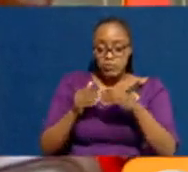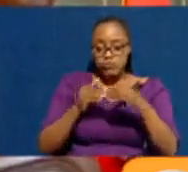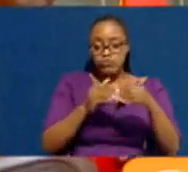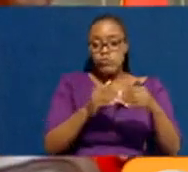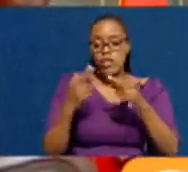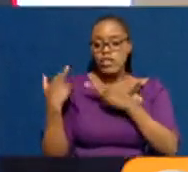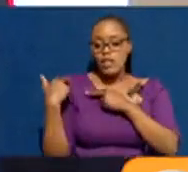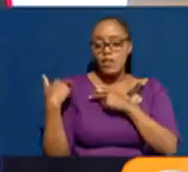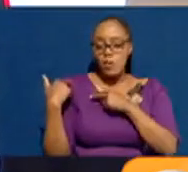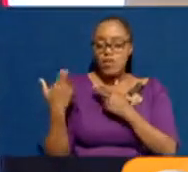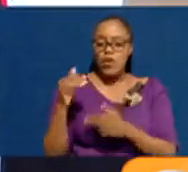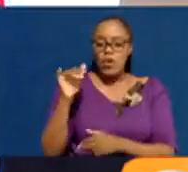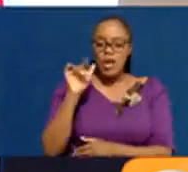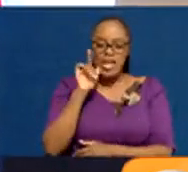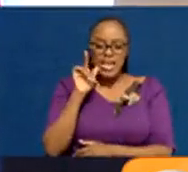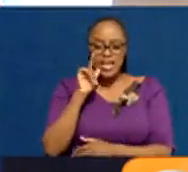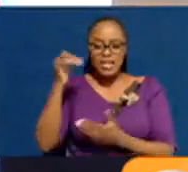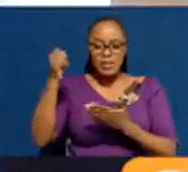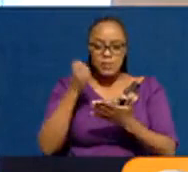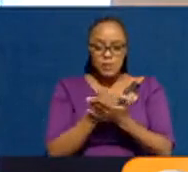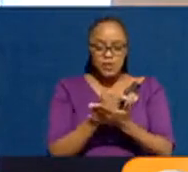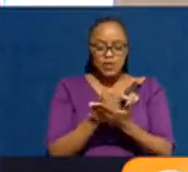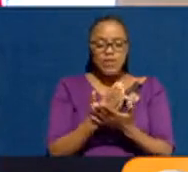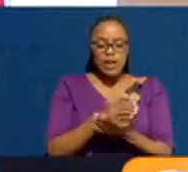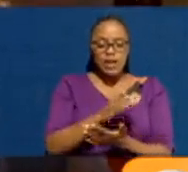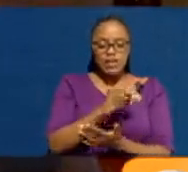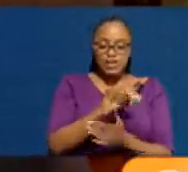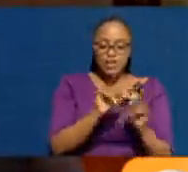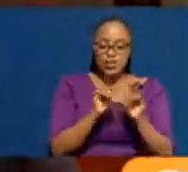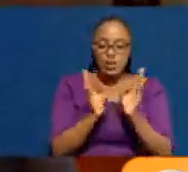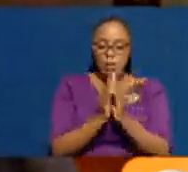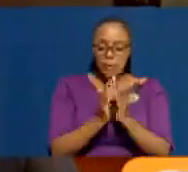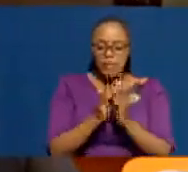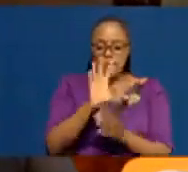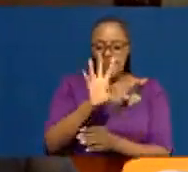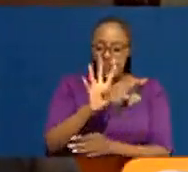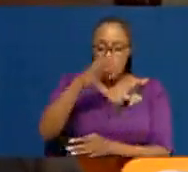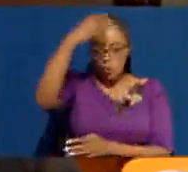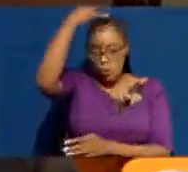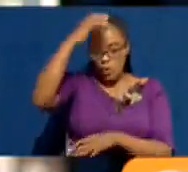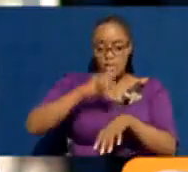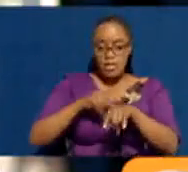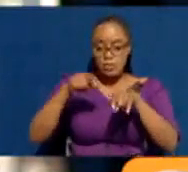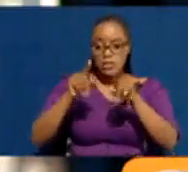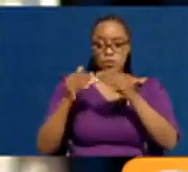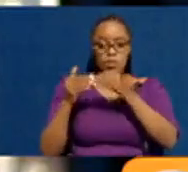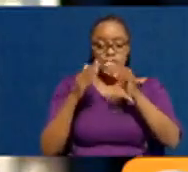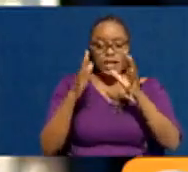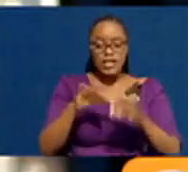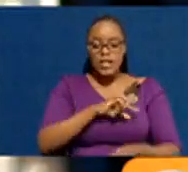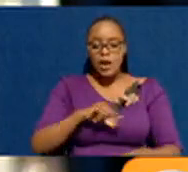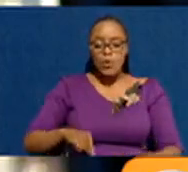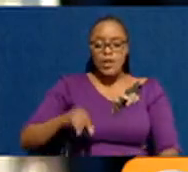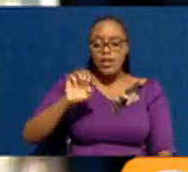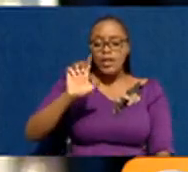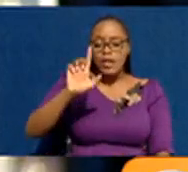Church of England, appointed 7 Archbishops of Canterbury and met 4 popes during the reign of her tenure. Queen Elizabeth's